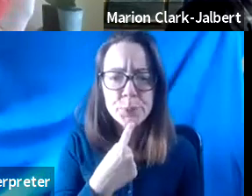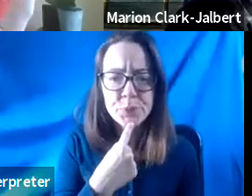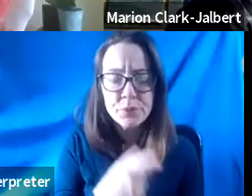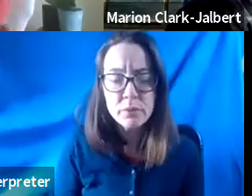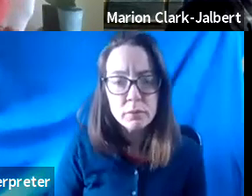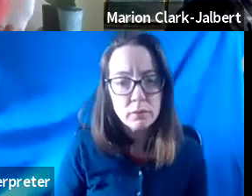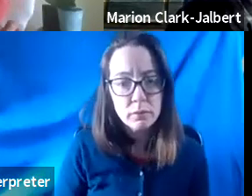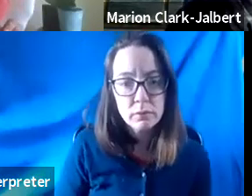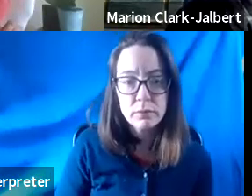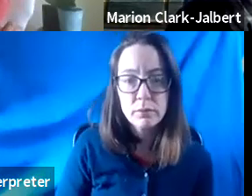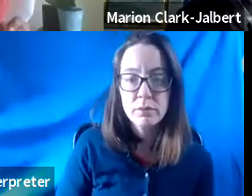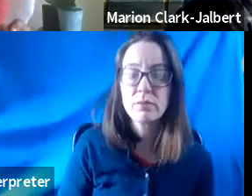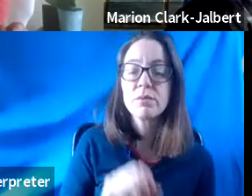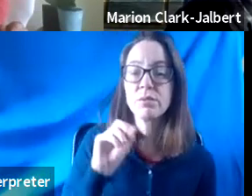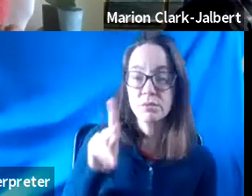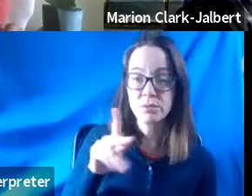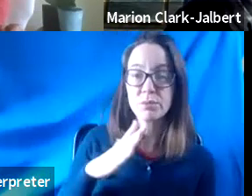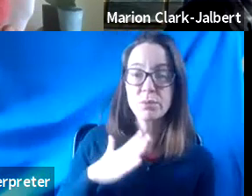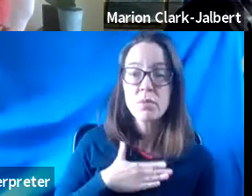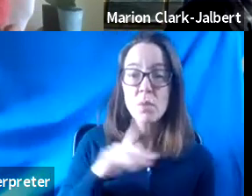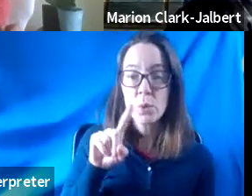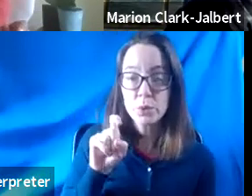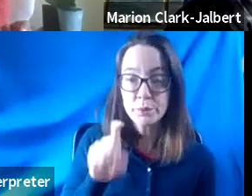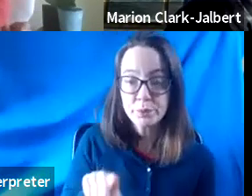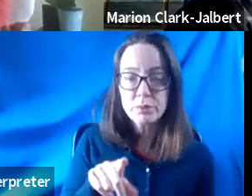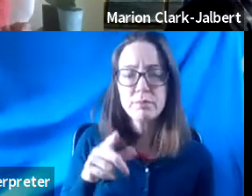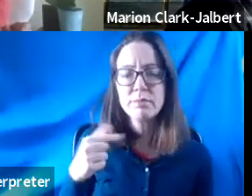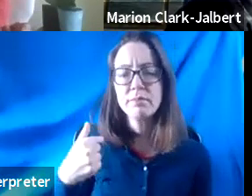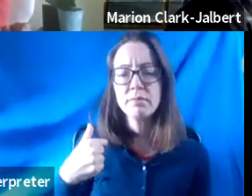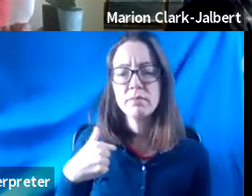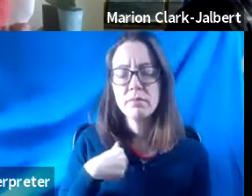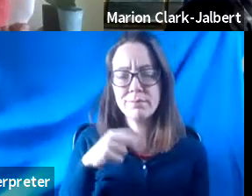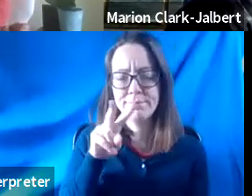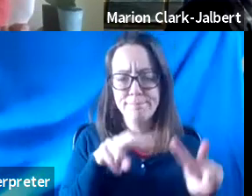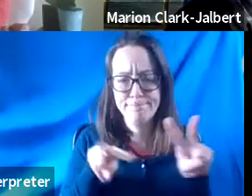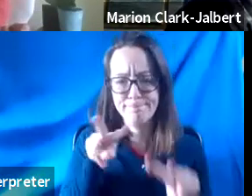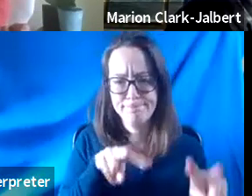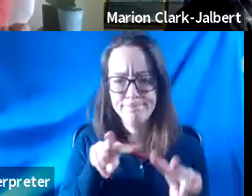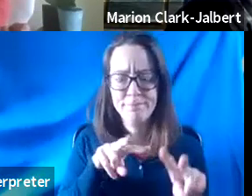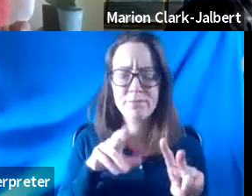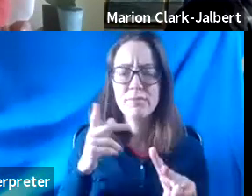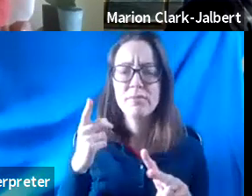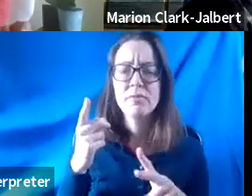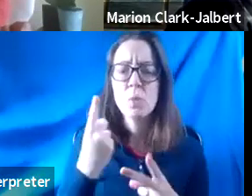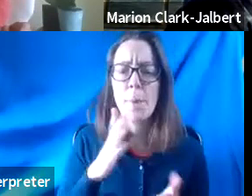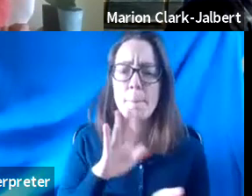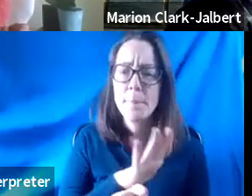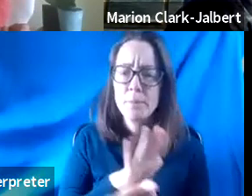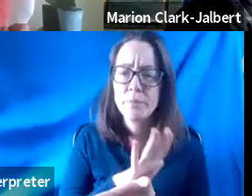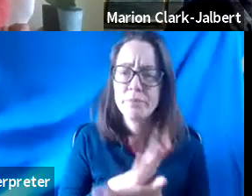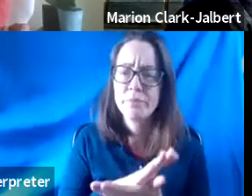my question was, as I'm looking at the section of our handouts about calling others